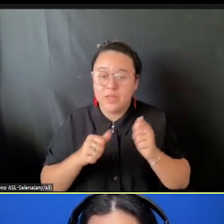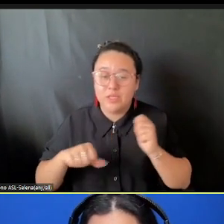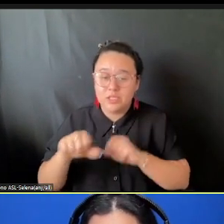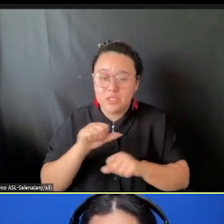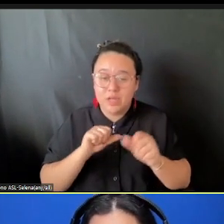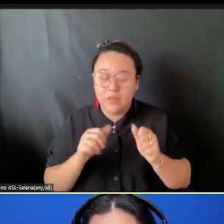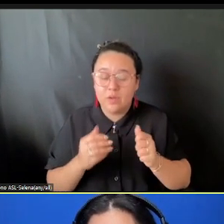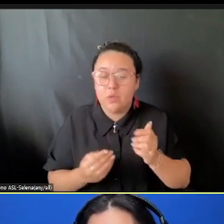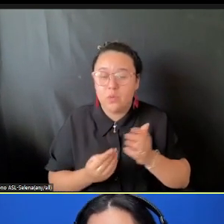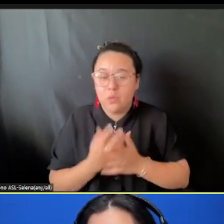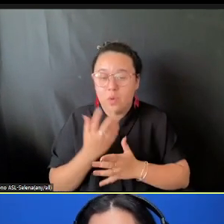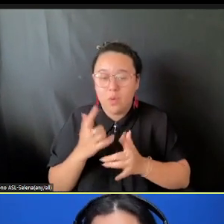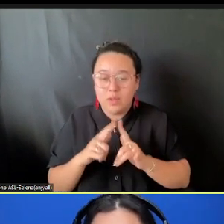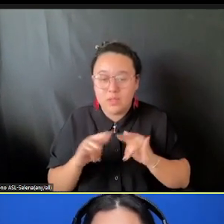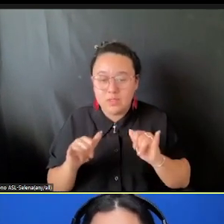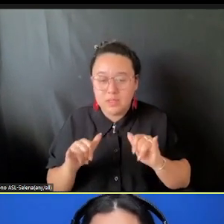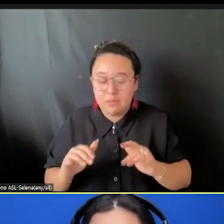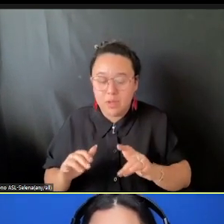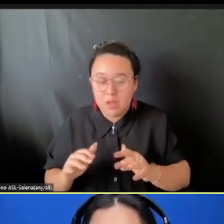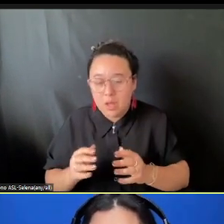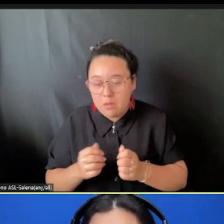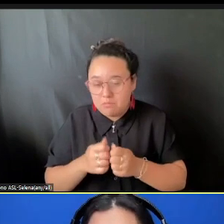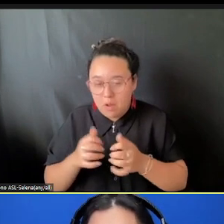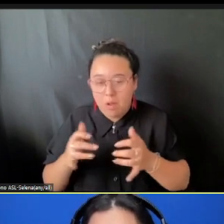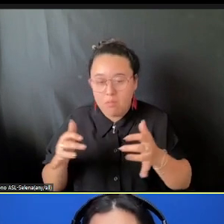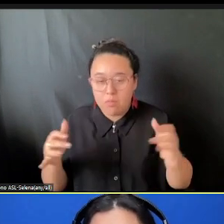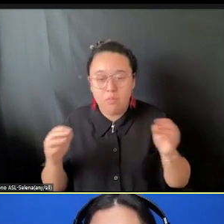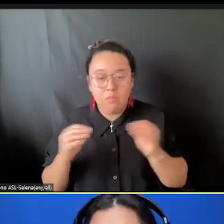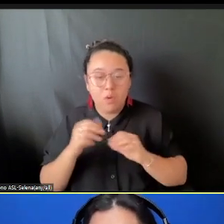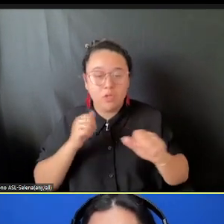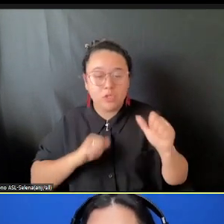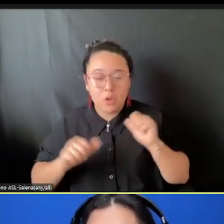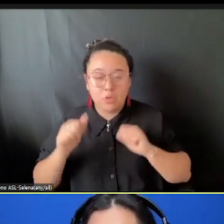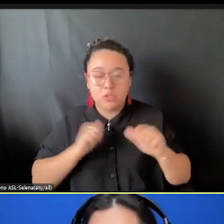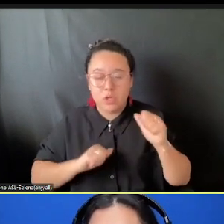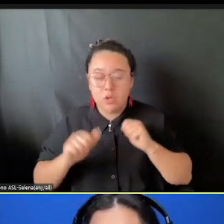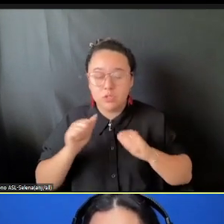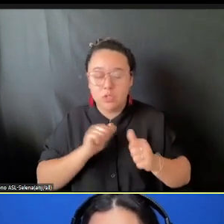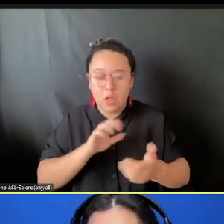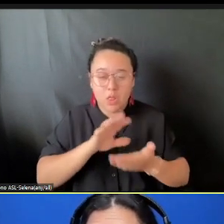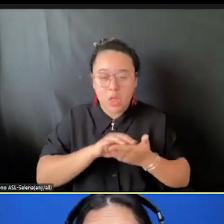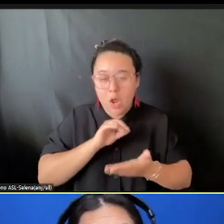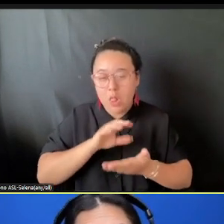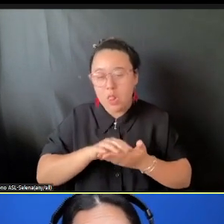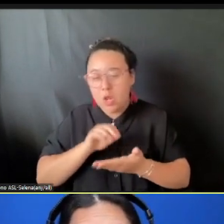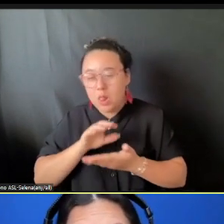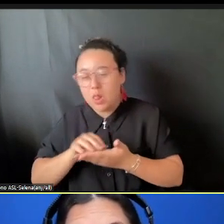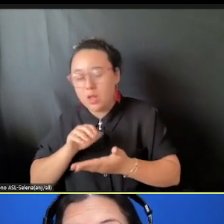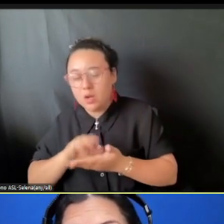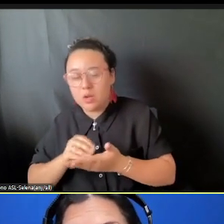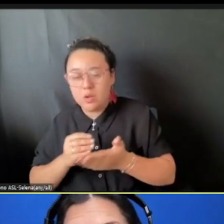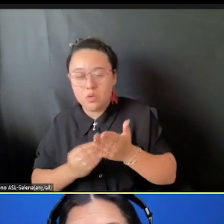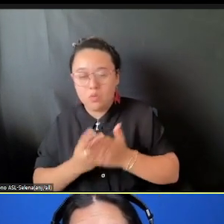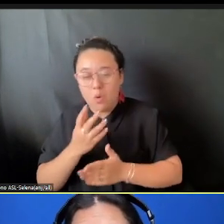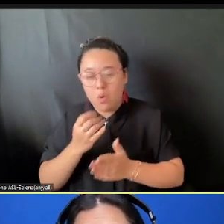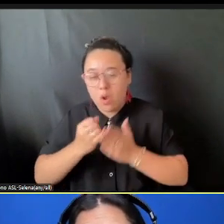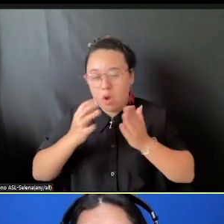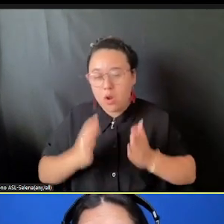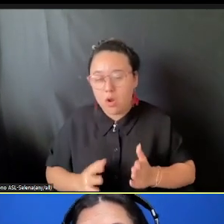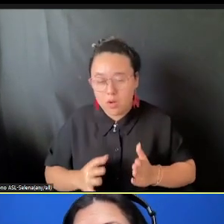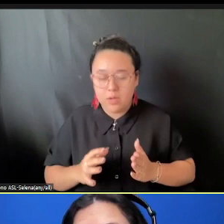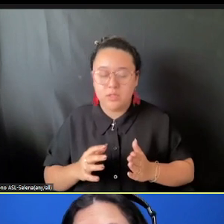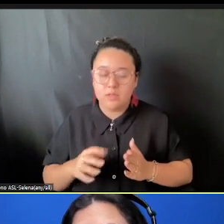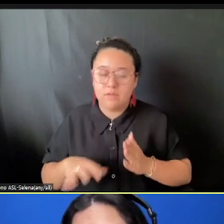grow with each other. And then the more and more shows you do with each other, you learn and you grow as an artist. And then you find also your voice and